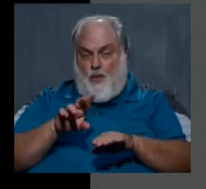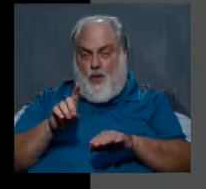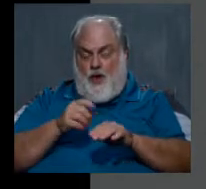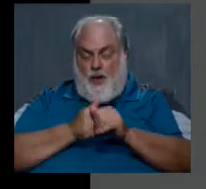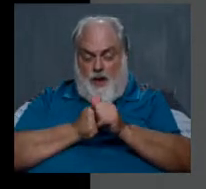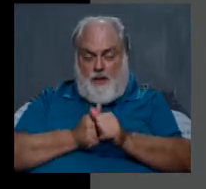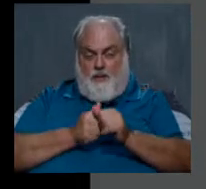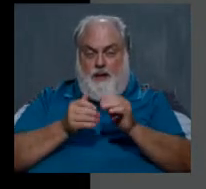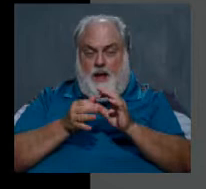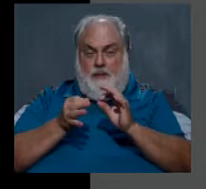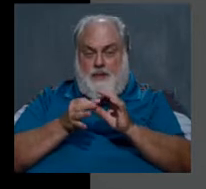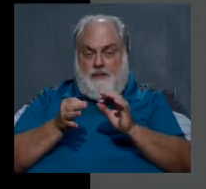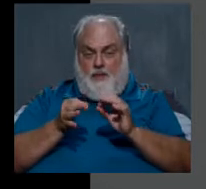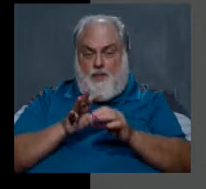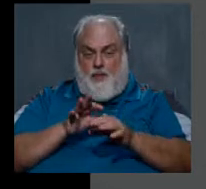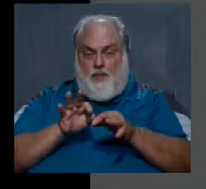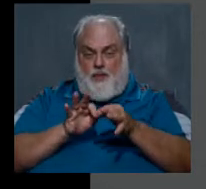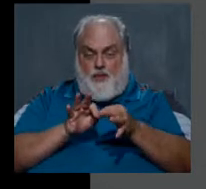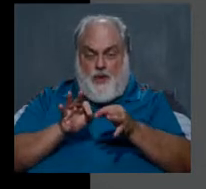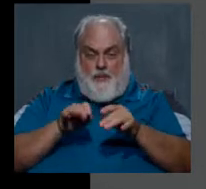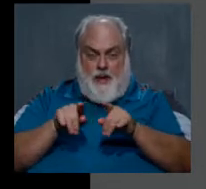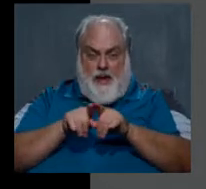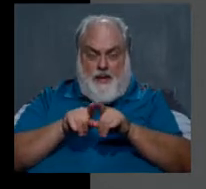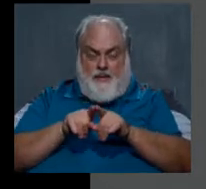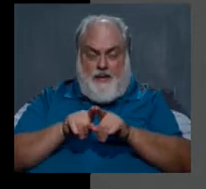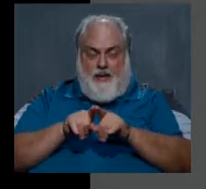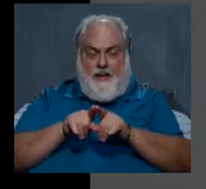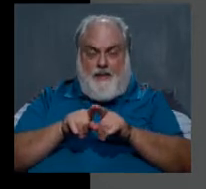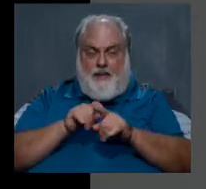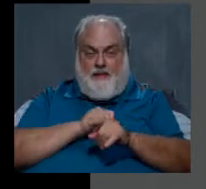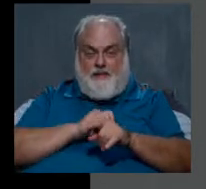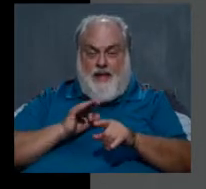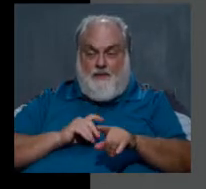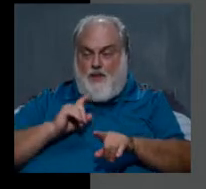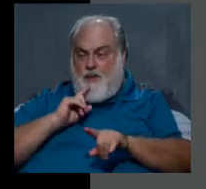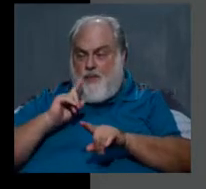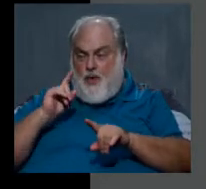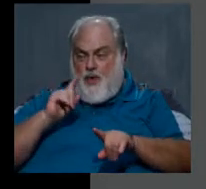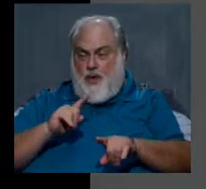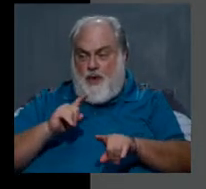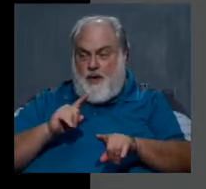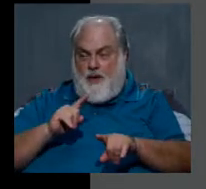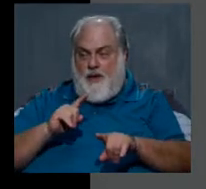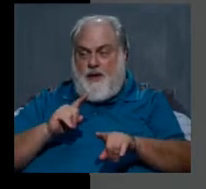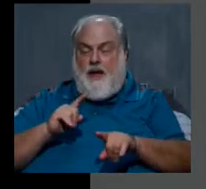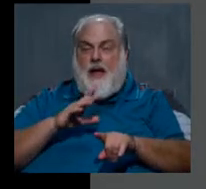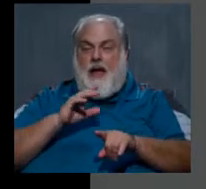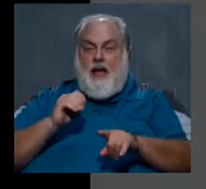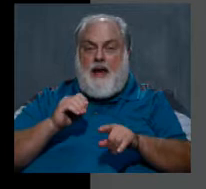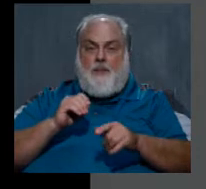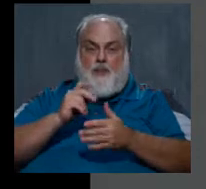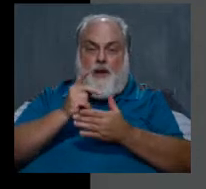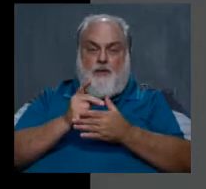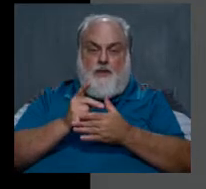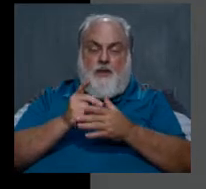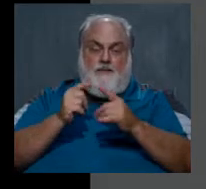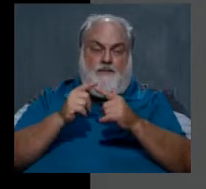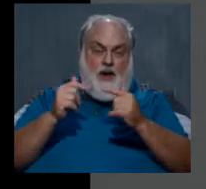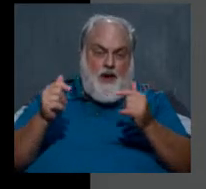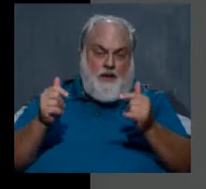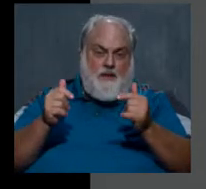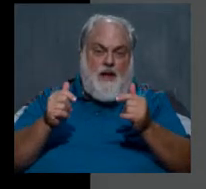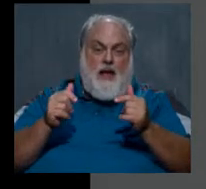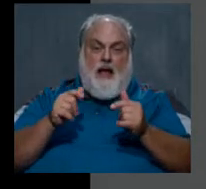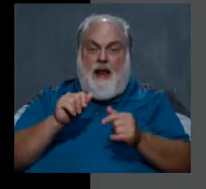compliance with the comments and conditions as outlined in paragraphs D, E, and F of the Agenda Staff Report. Staff recommends approval of the variance request from the City's